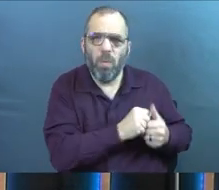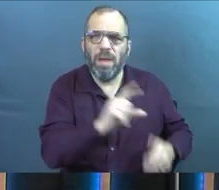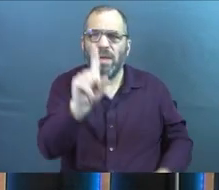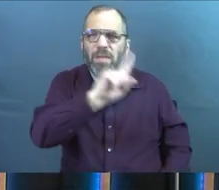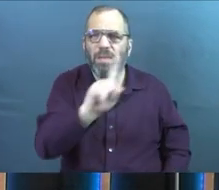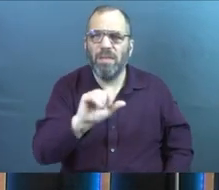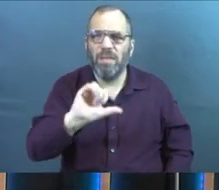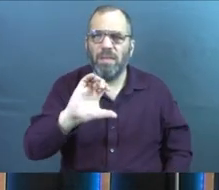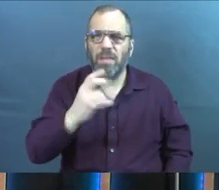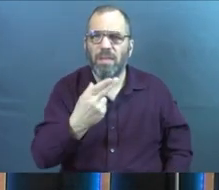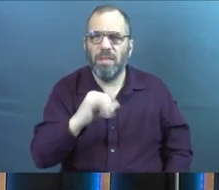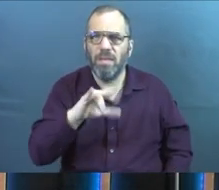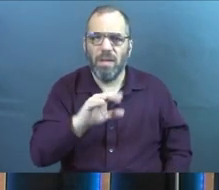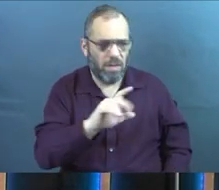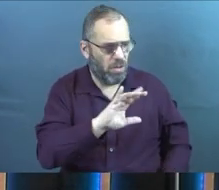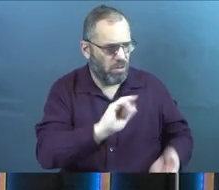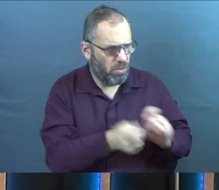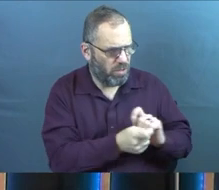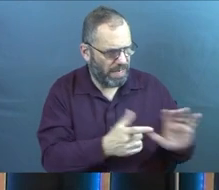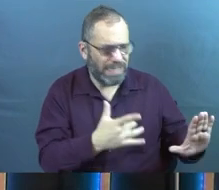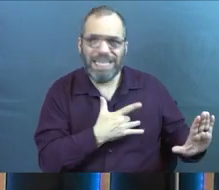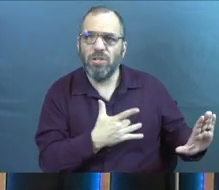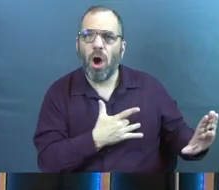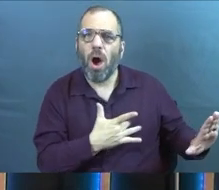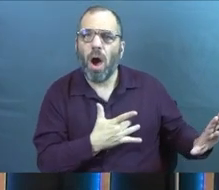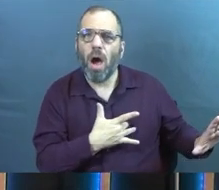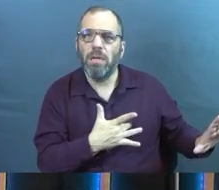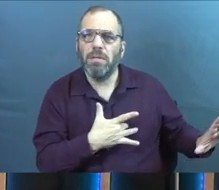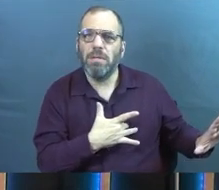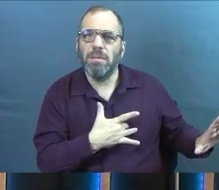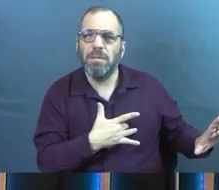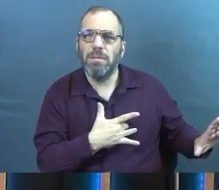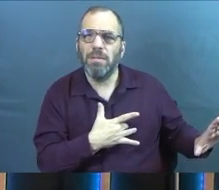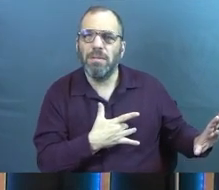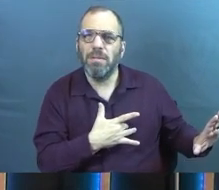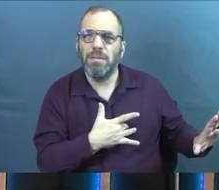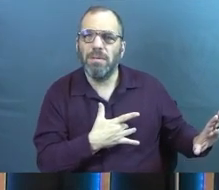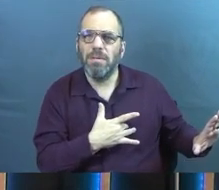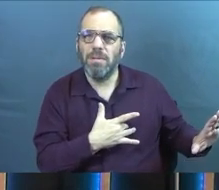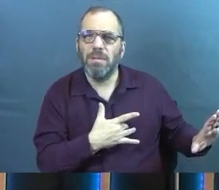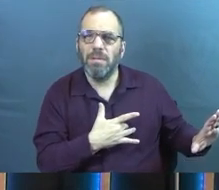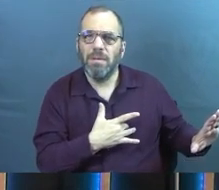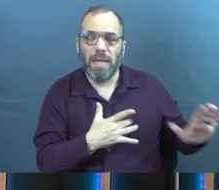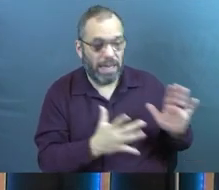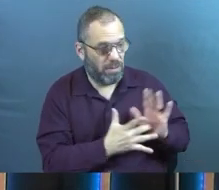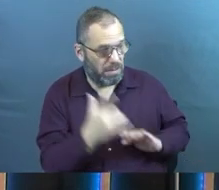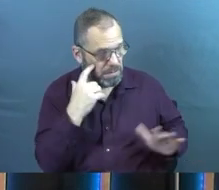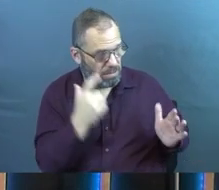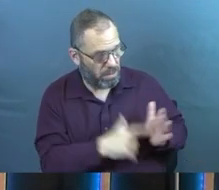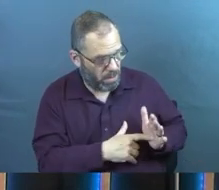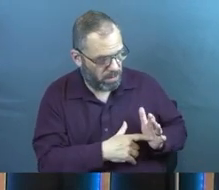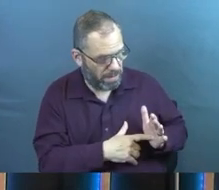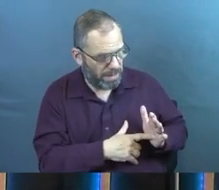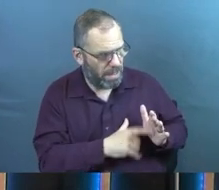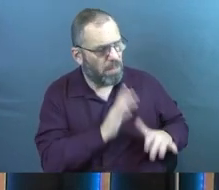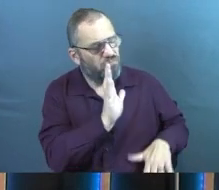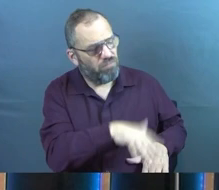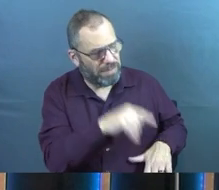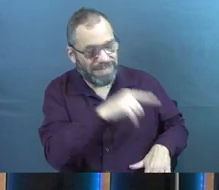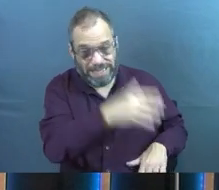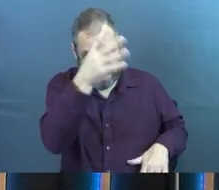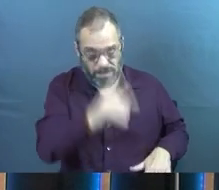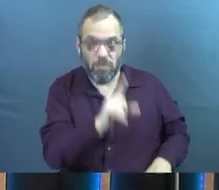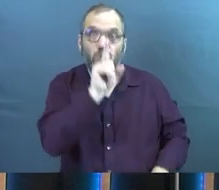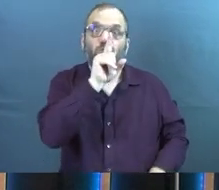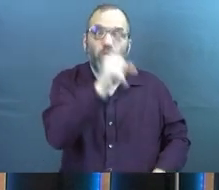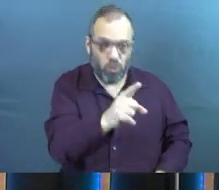stuff, to begin to change the heart and the life of Zacchaeus. And Jesus sees that, and he calls it out, and he says, this man is